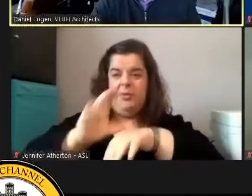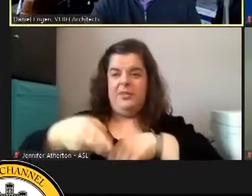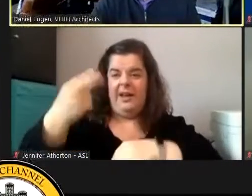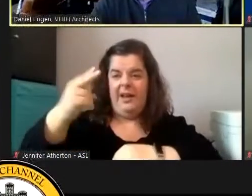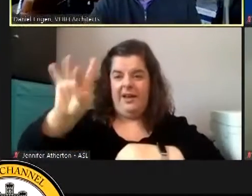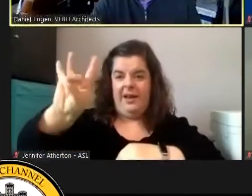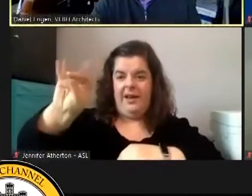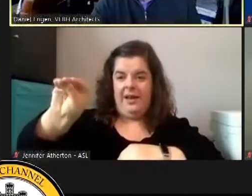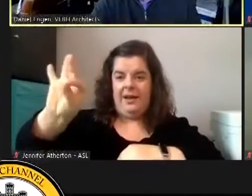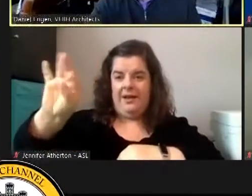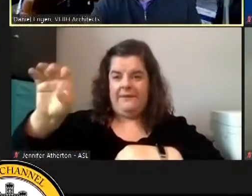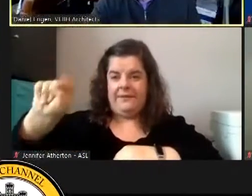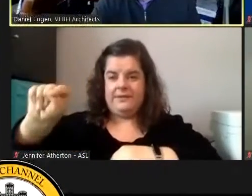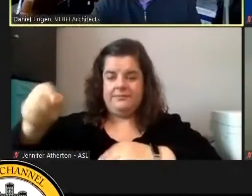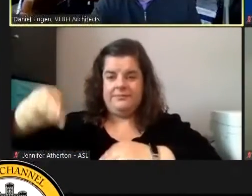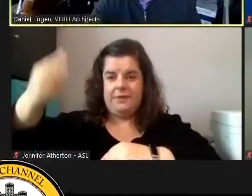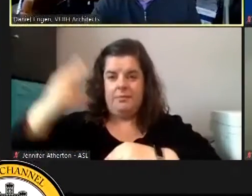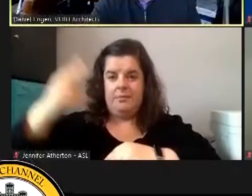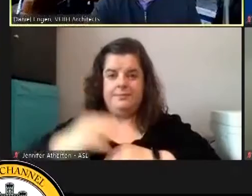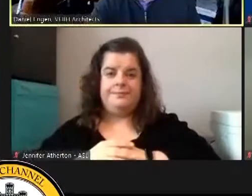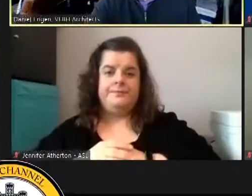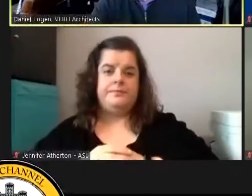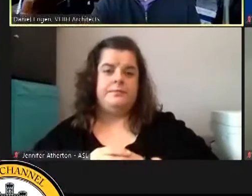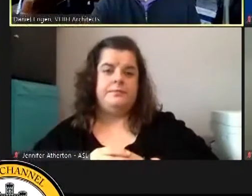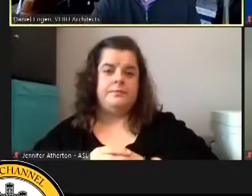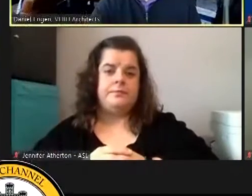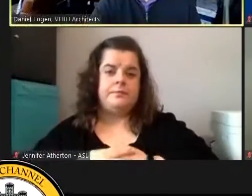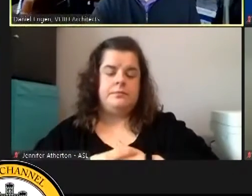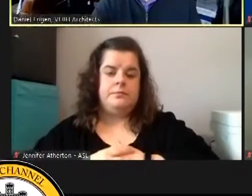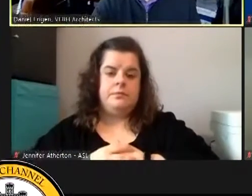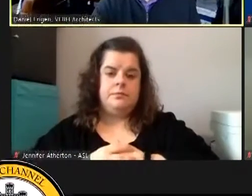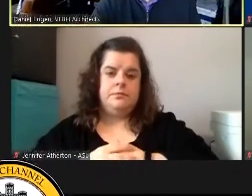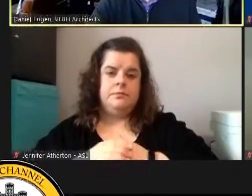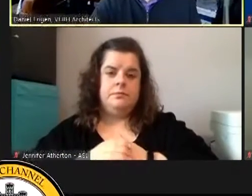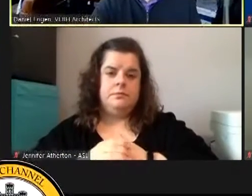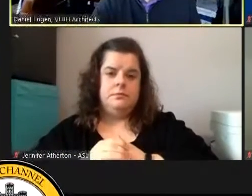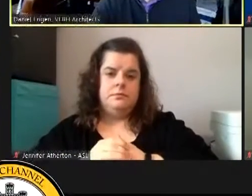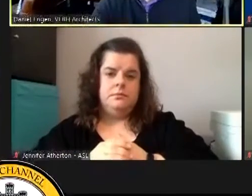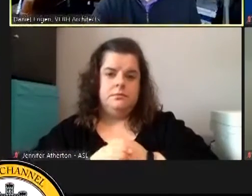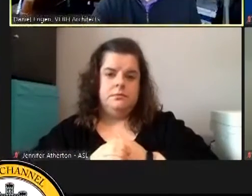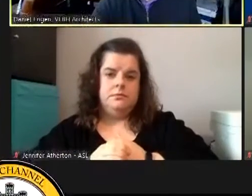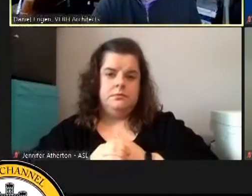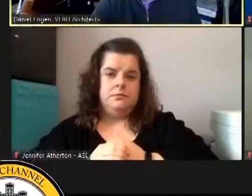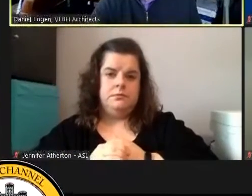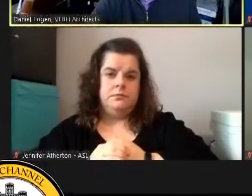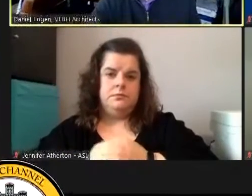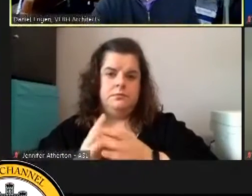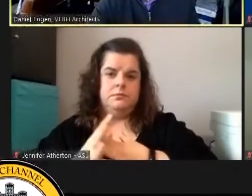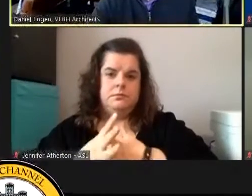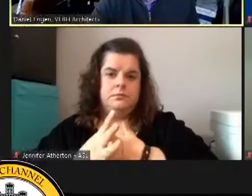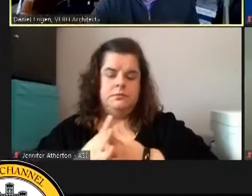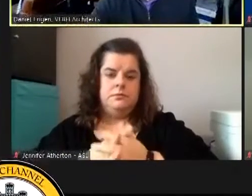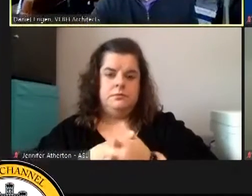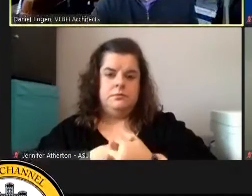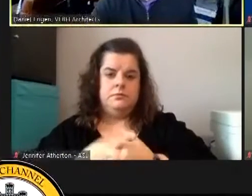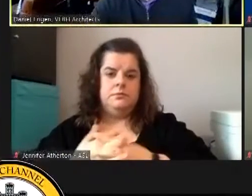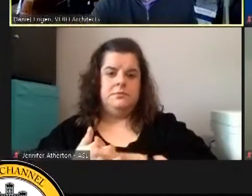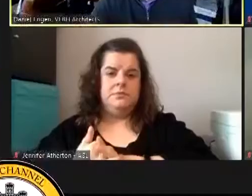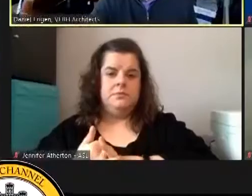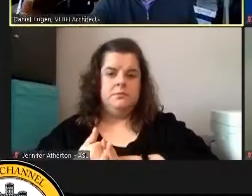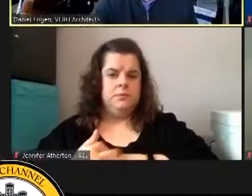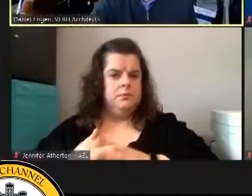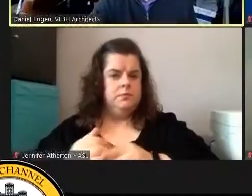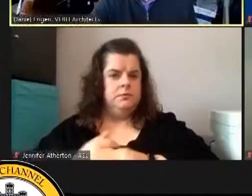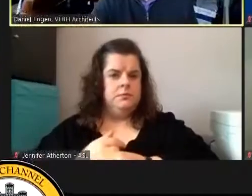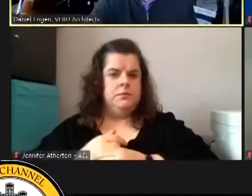go ahead and continue. Here's another view of that